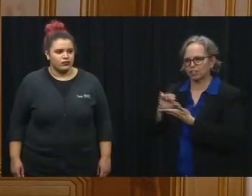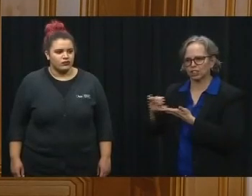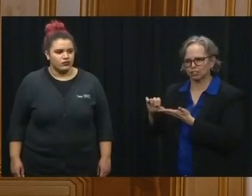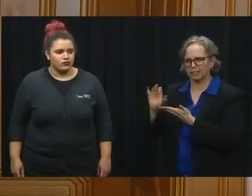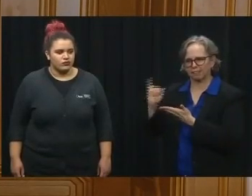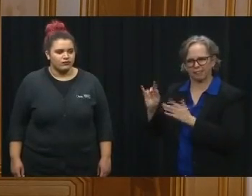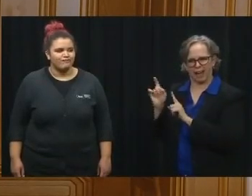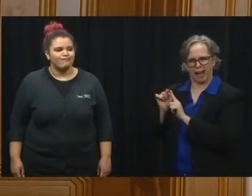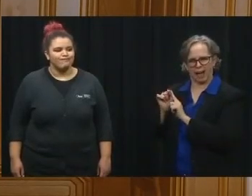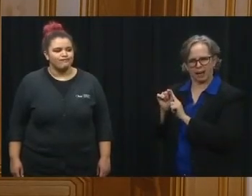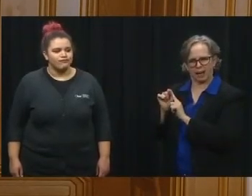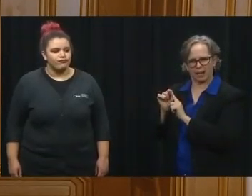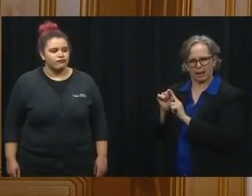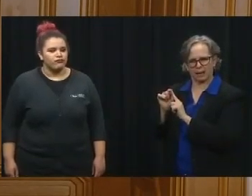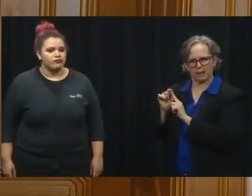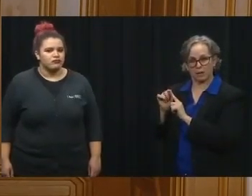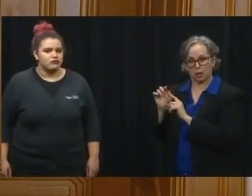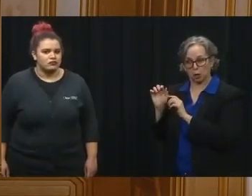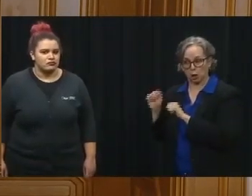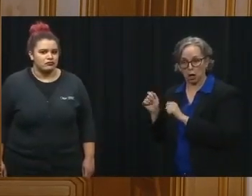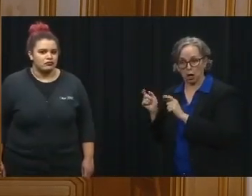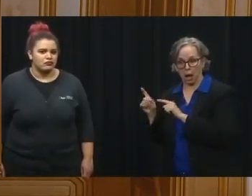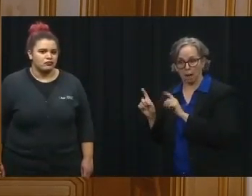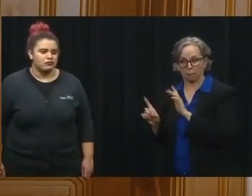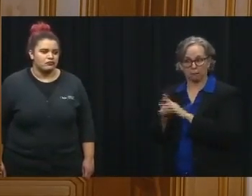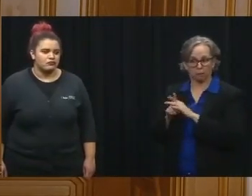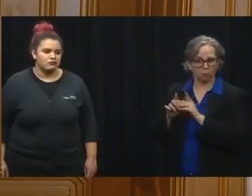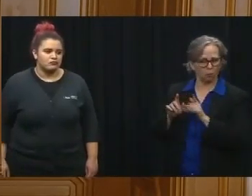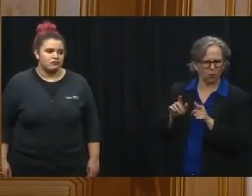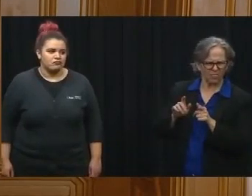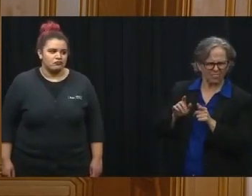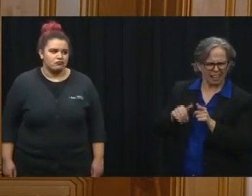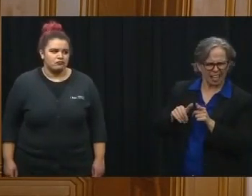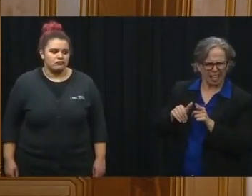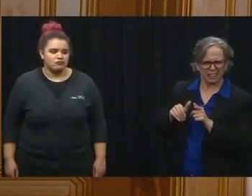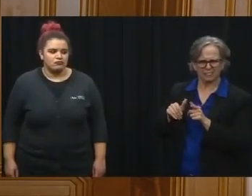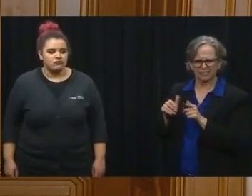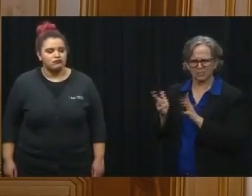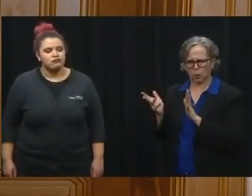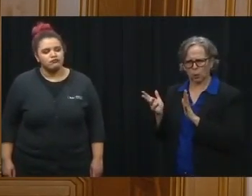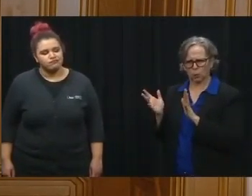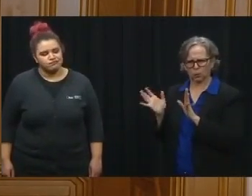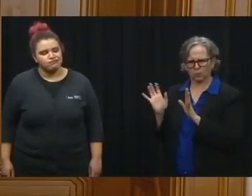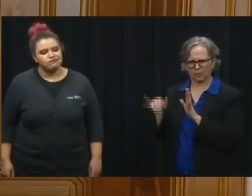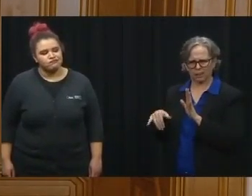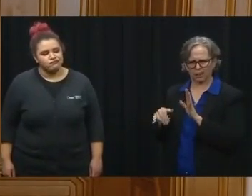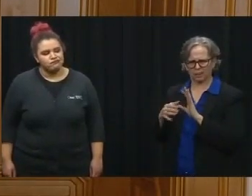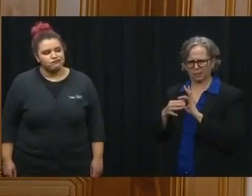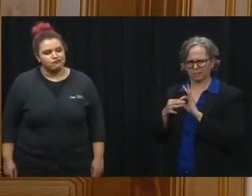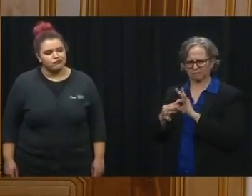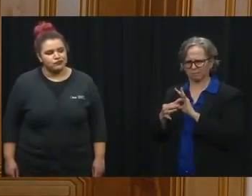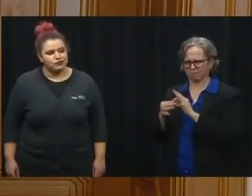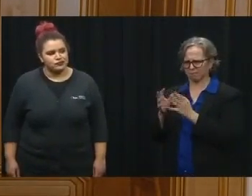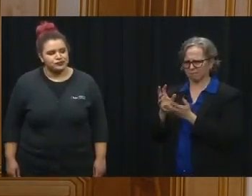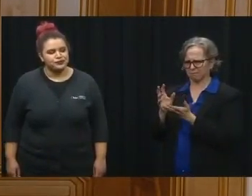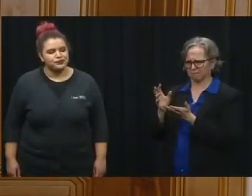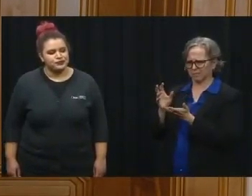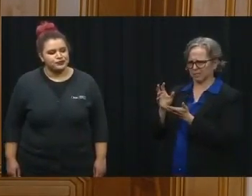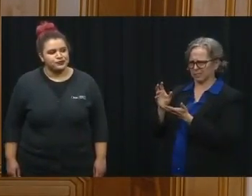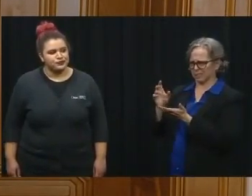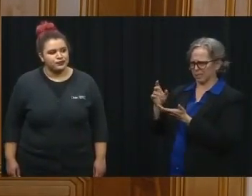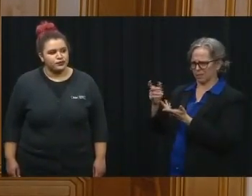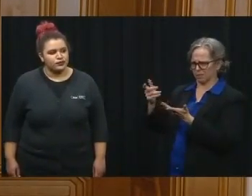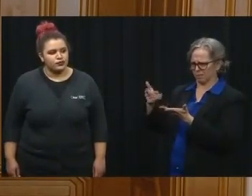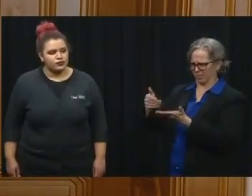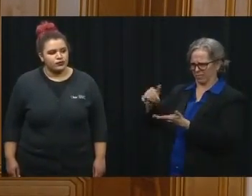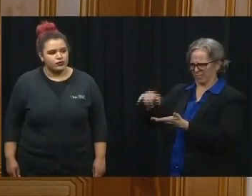that could occur or may not occur. And once again, if you're dealing with this procedure, whatever it is done to save someone's life,